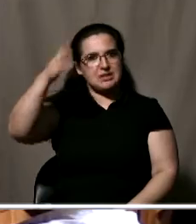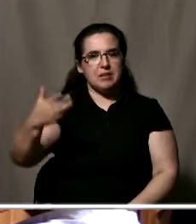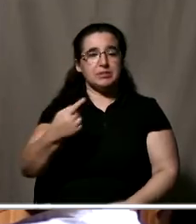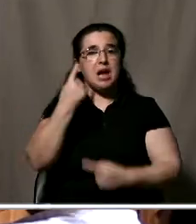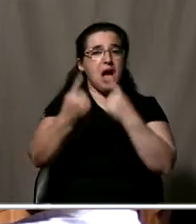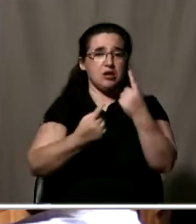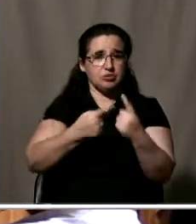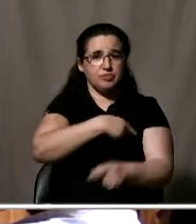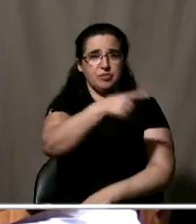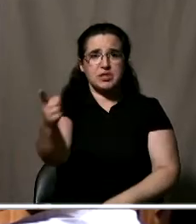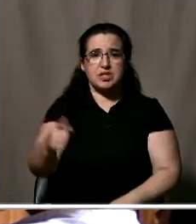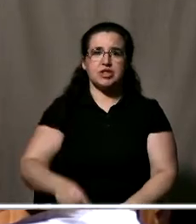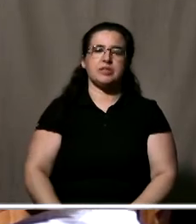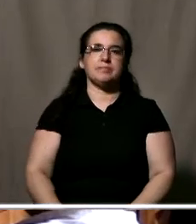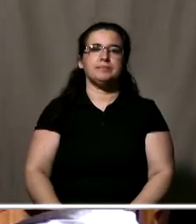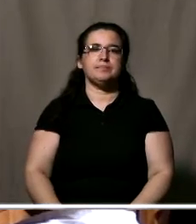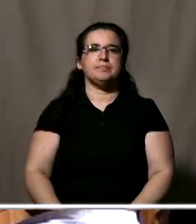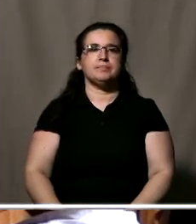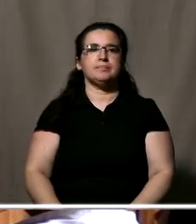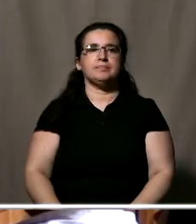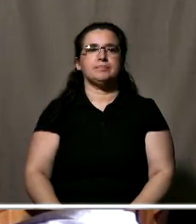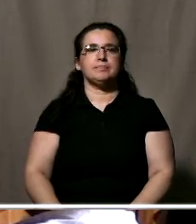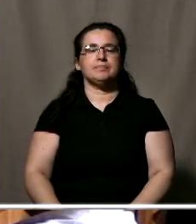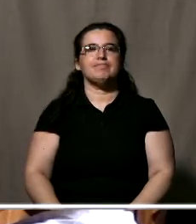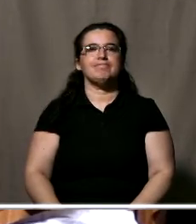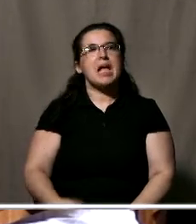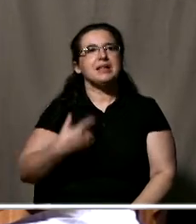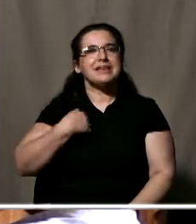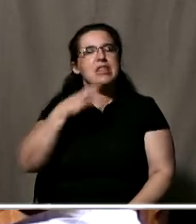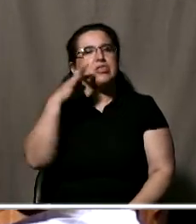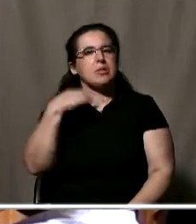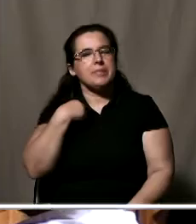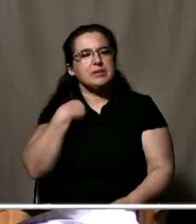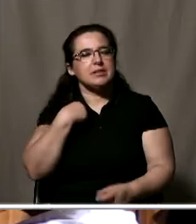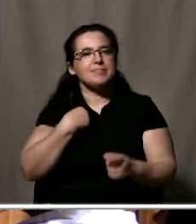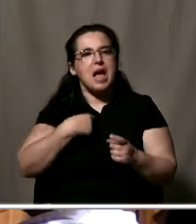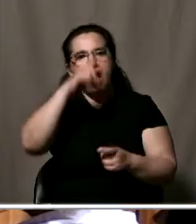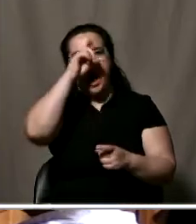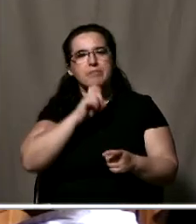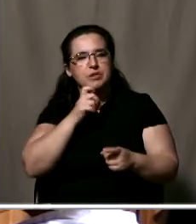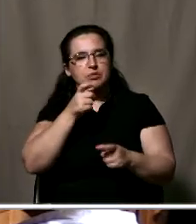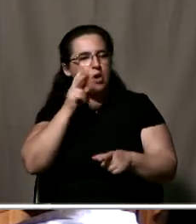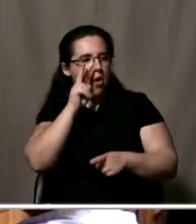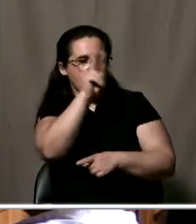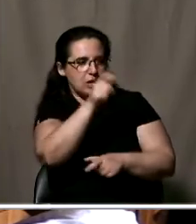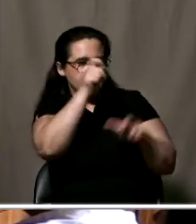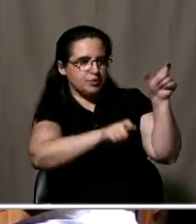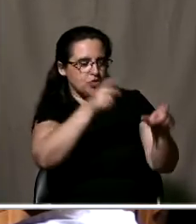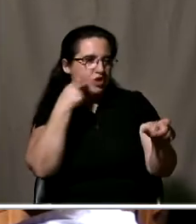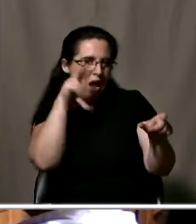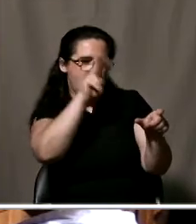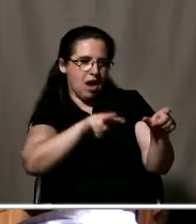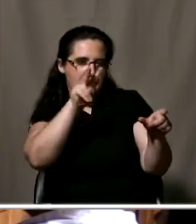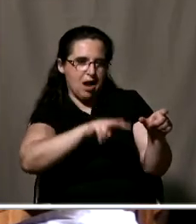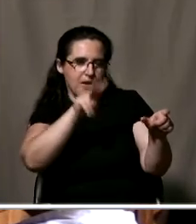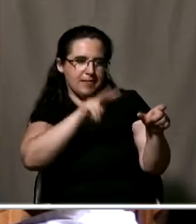alguns de vocês are prone to look at other people. Têm tendência a olhar para os outros. And what he's going to do? E o que é que ele vai fazer?